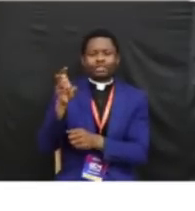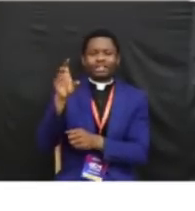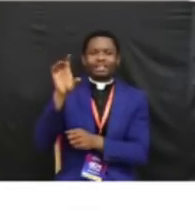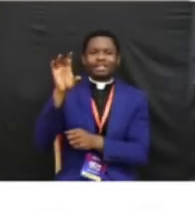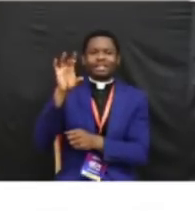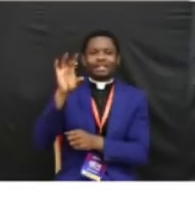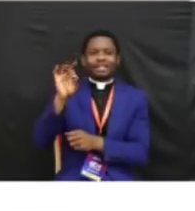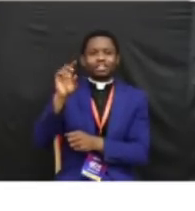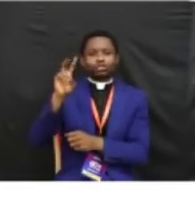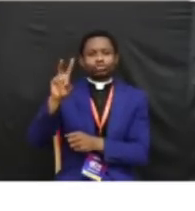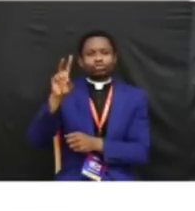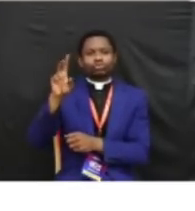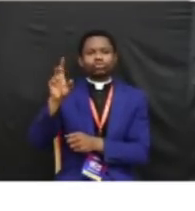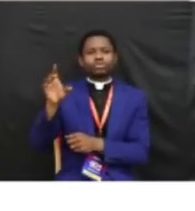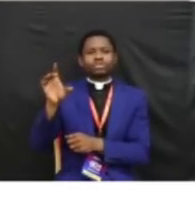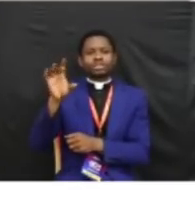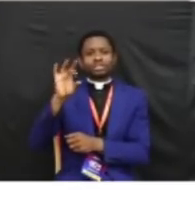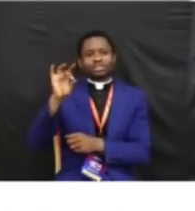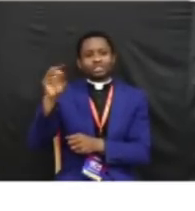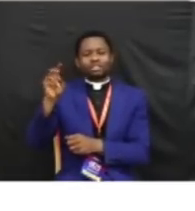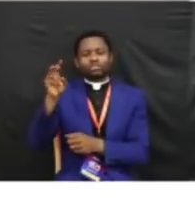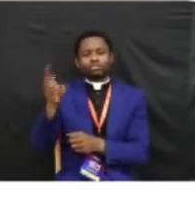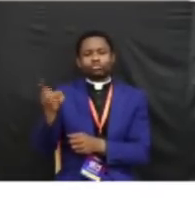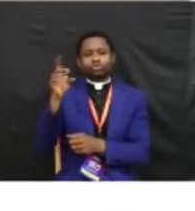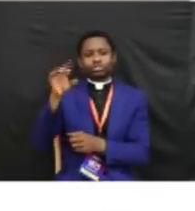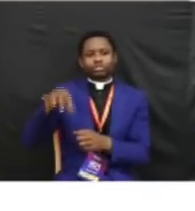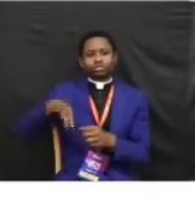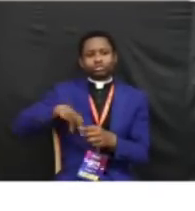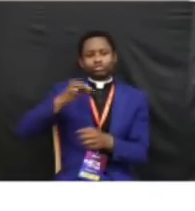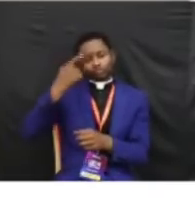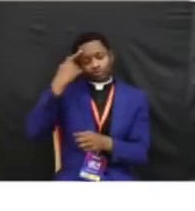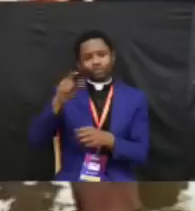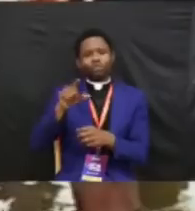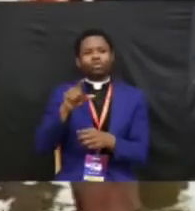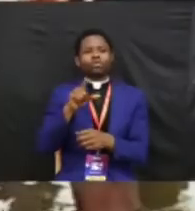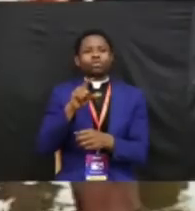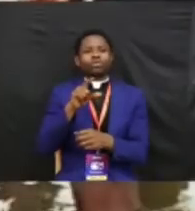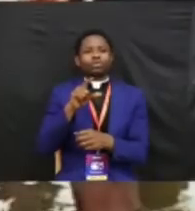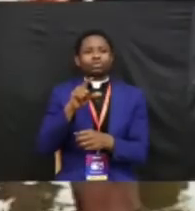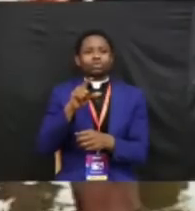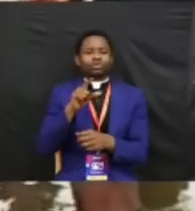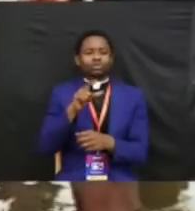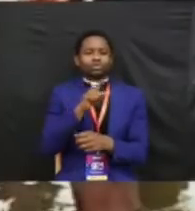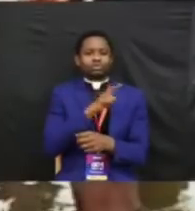souls for the Lord. To the Lord's glory, 209,283